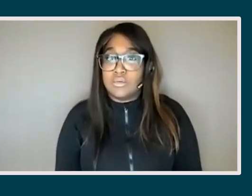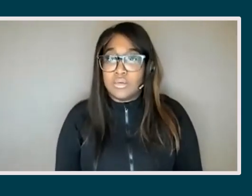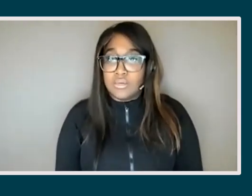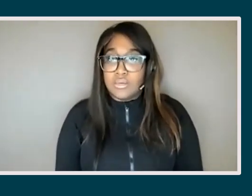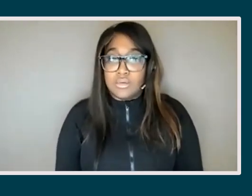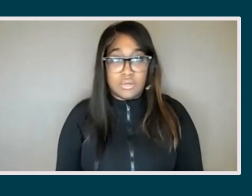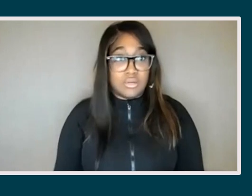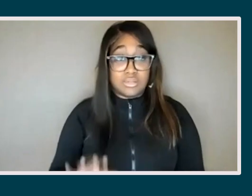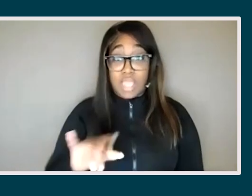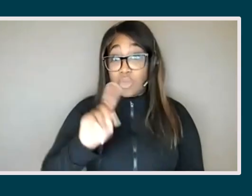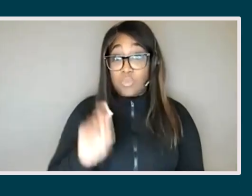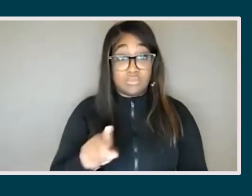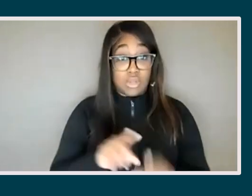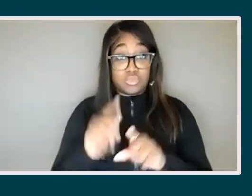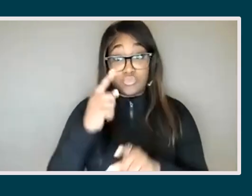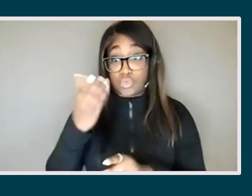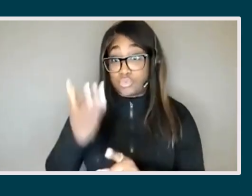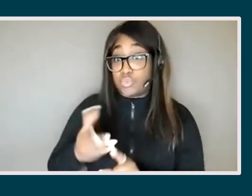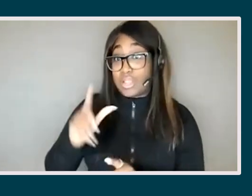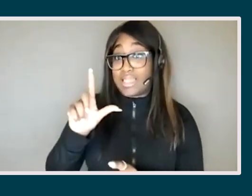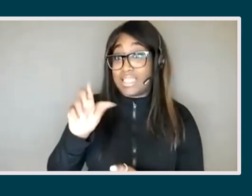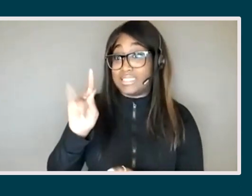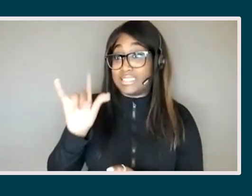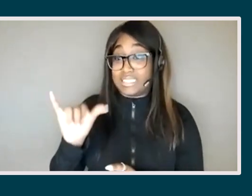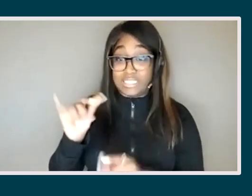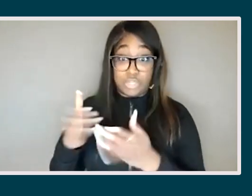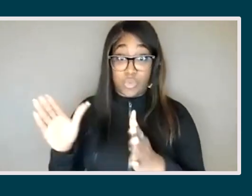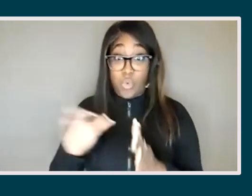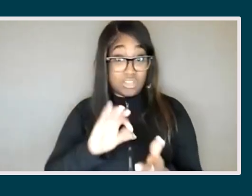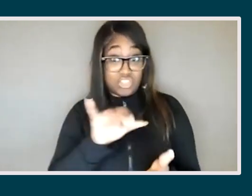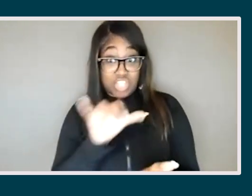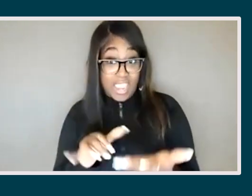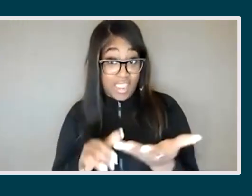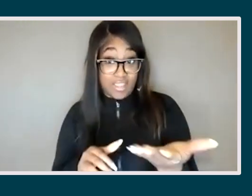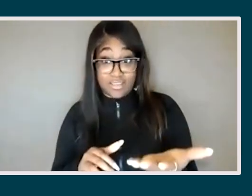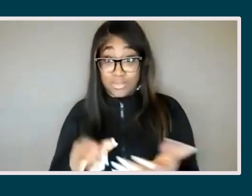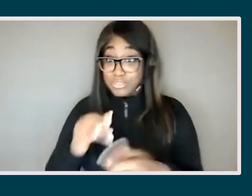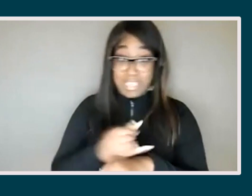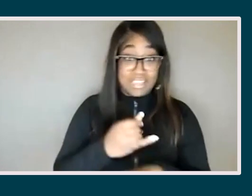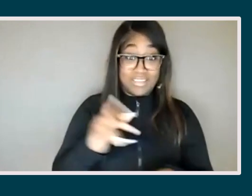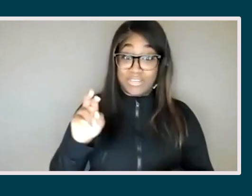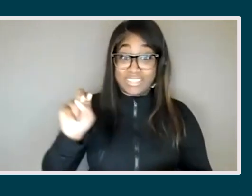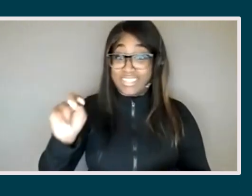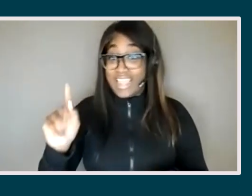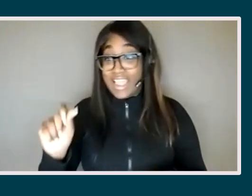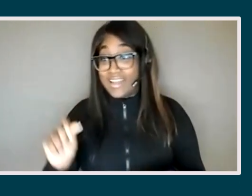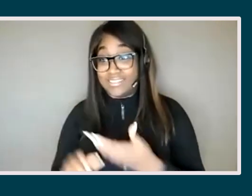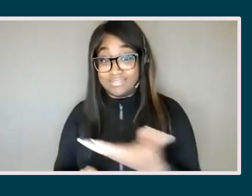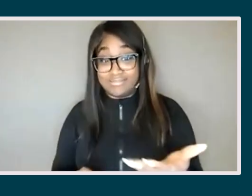And this would be a question also for you, Lindsey, just in general, or Jay, or Jamaica, or Christina.